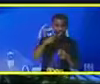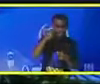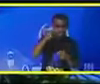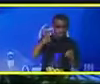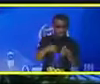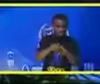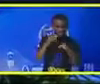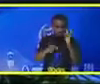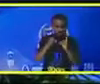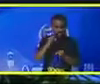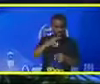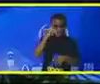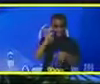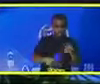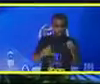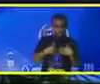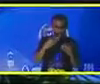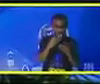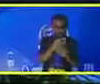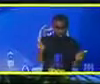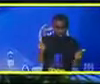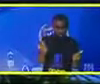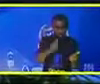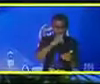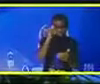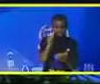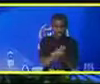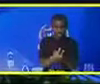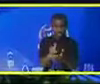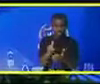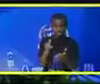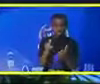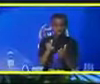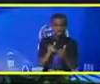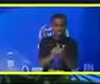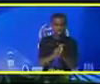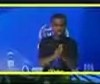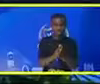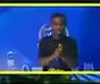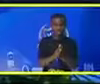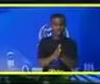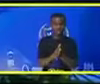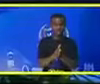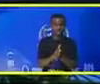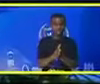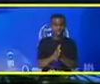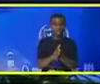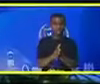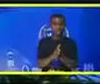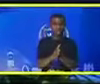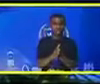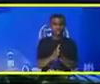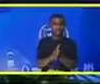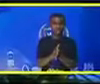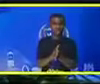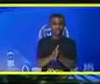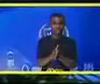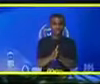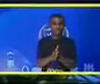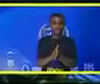have a solution began to come up again. The third instance of the